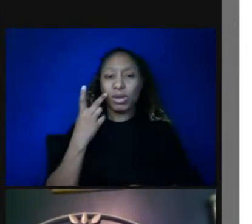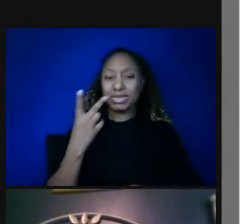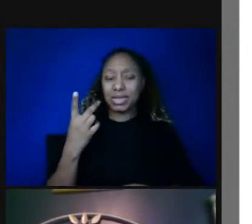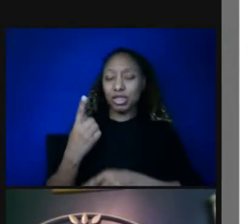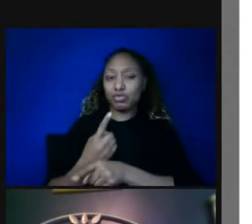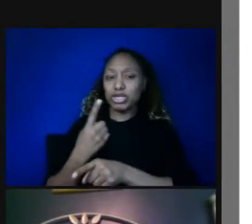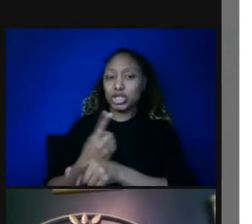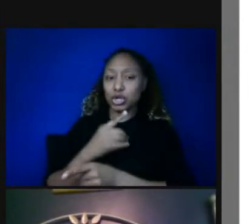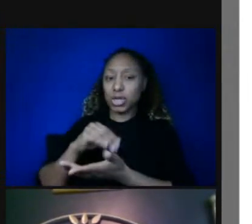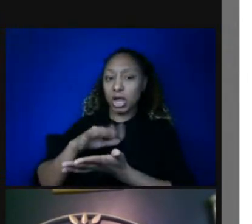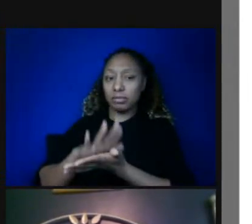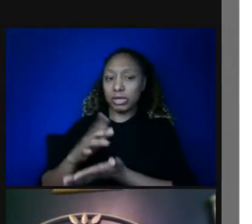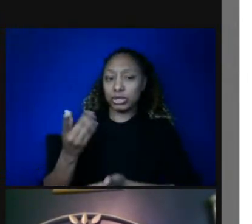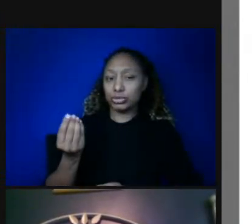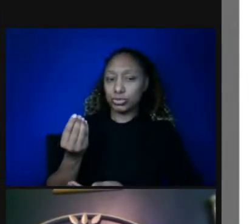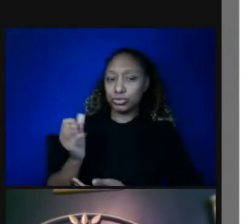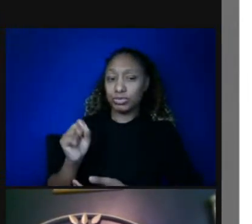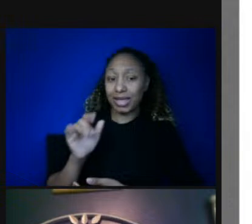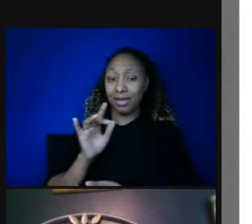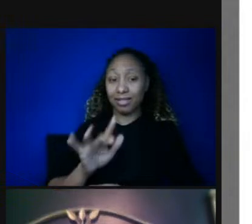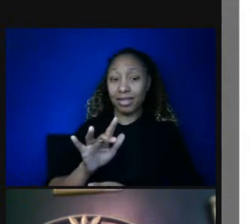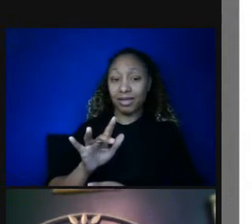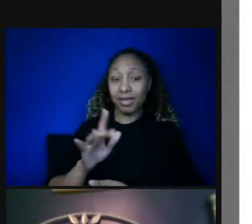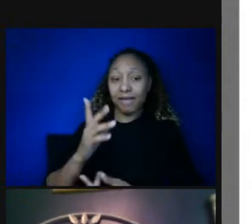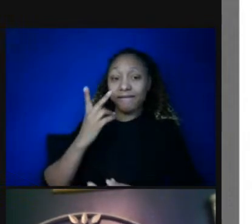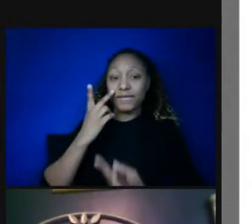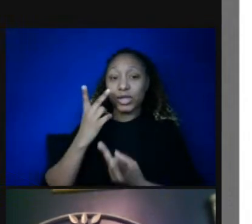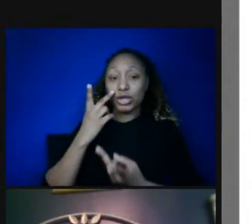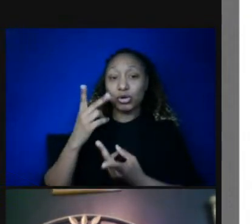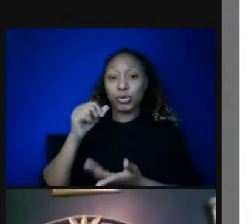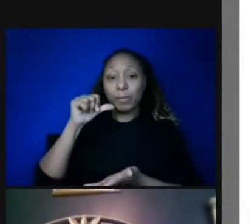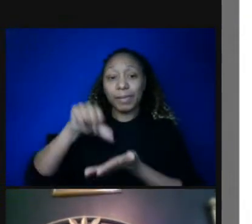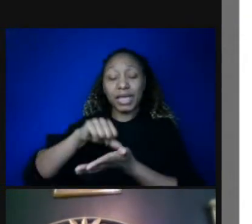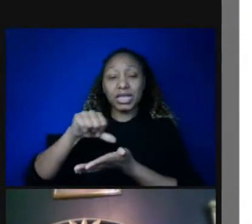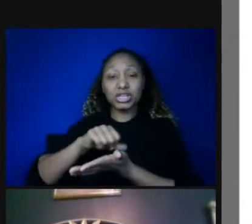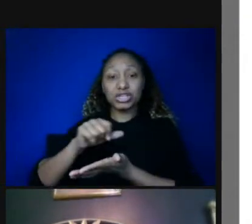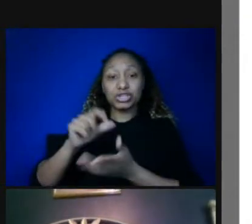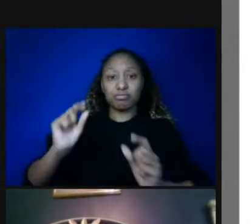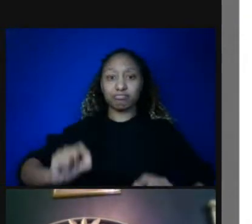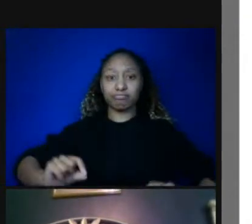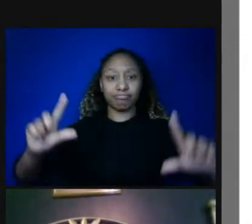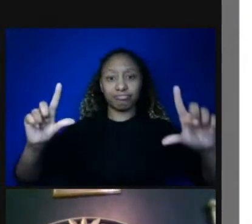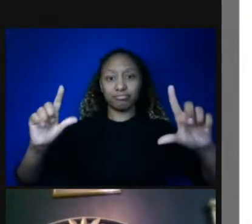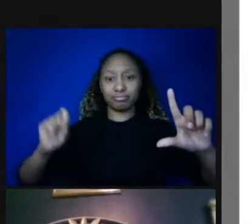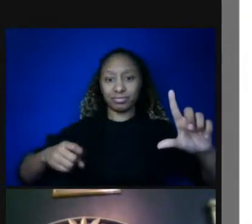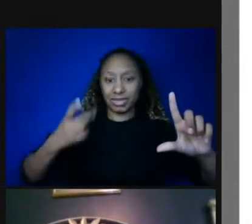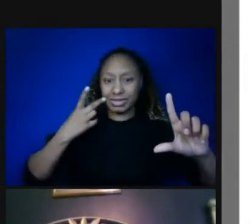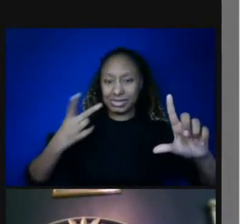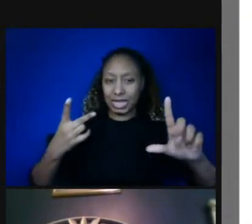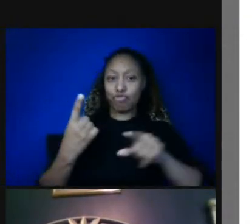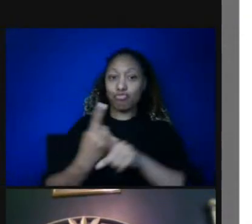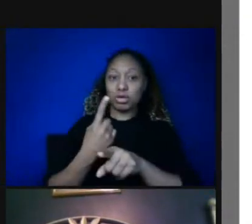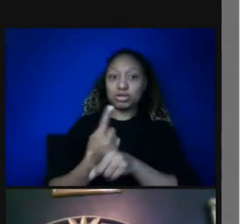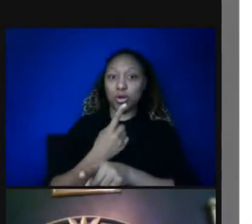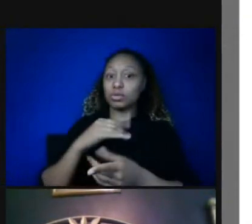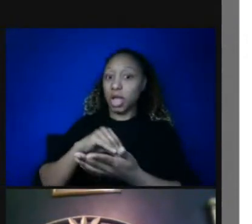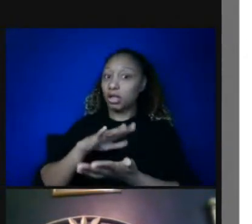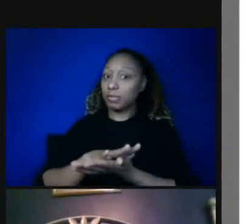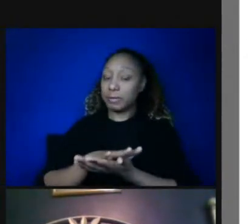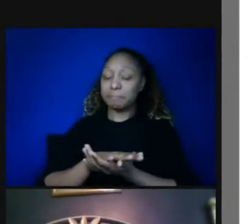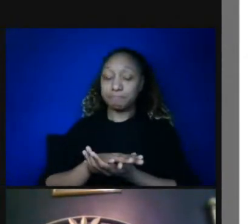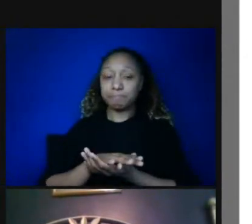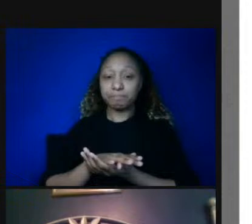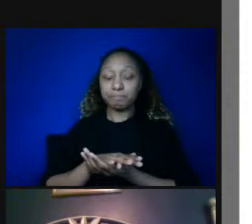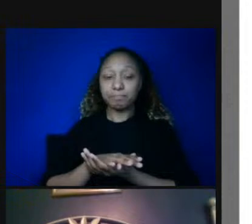document. All I have to do is click View Item Page. And look at that. I can find the original document.